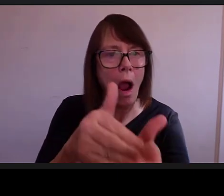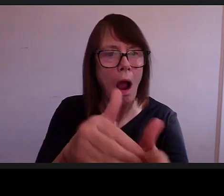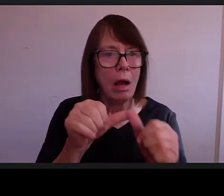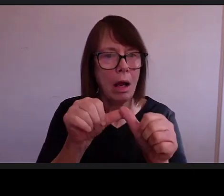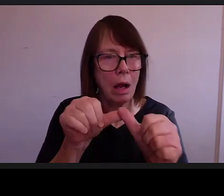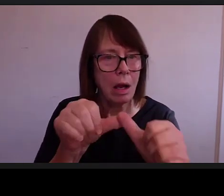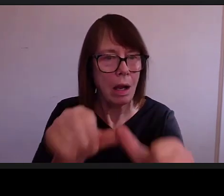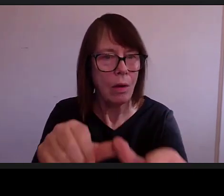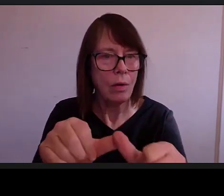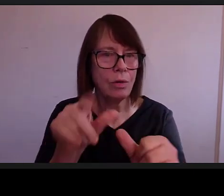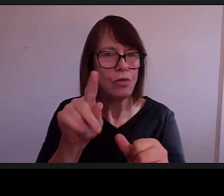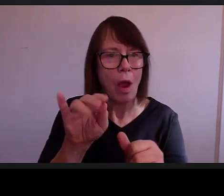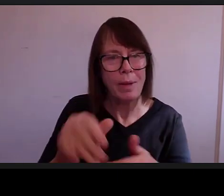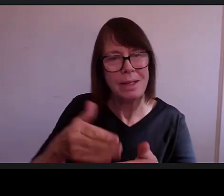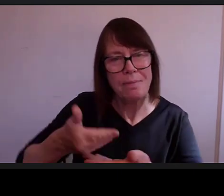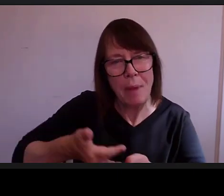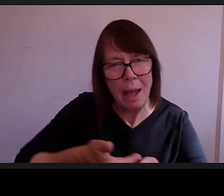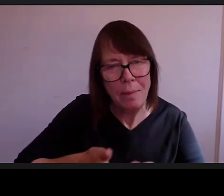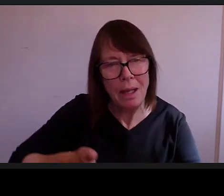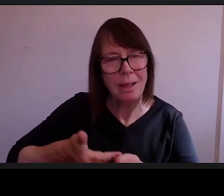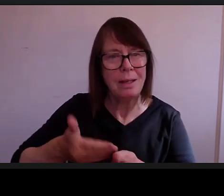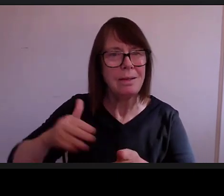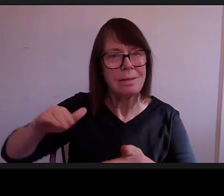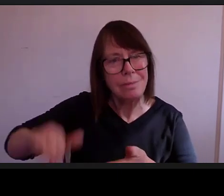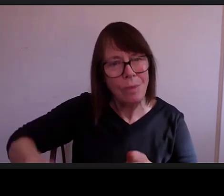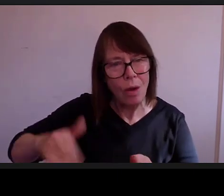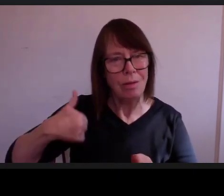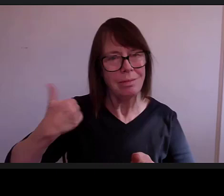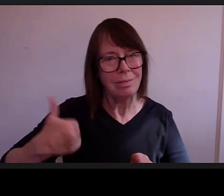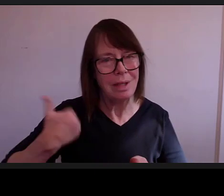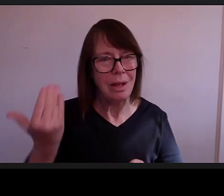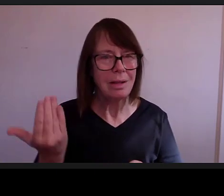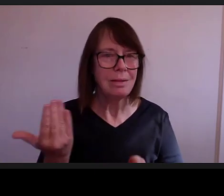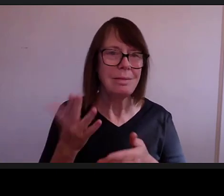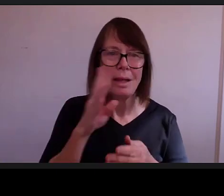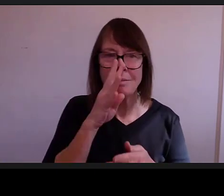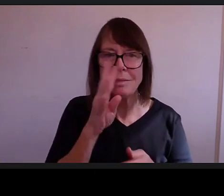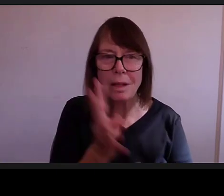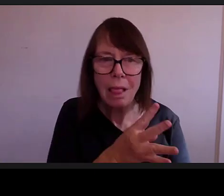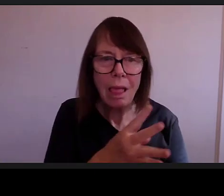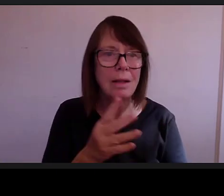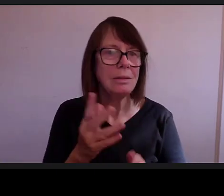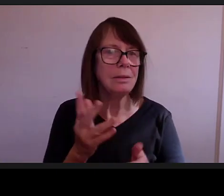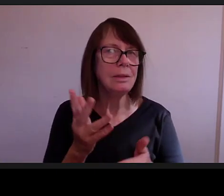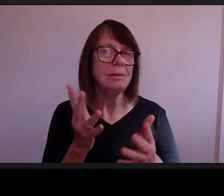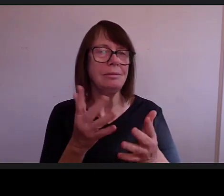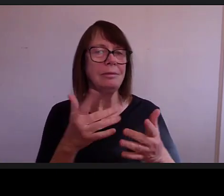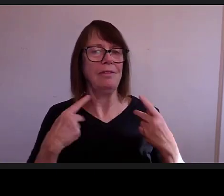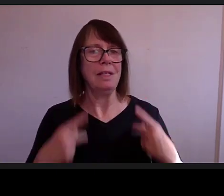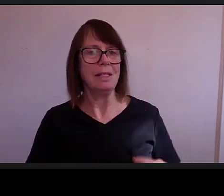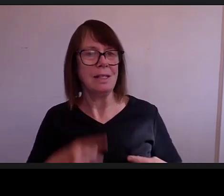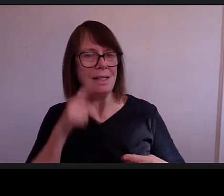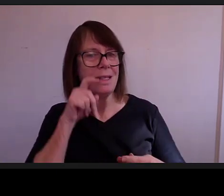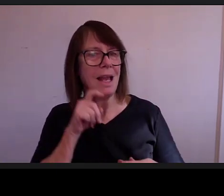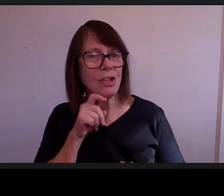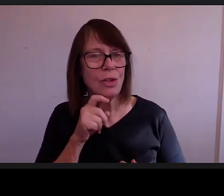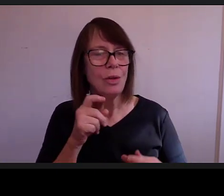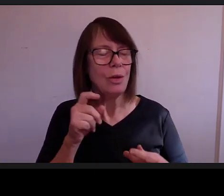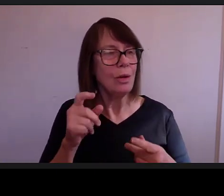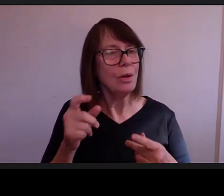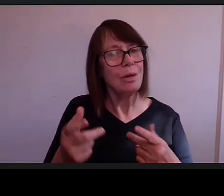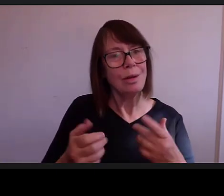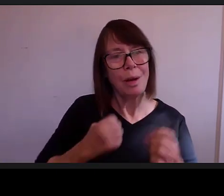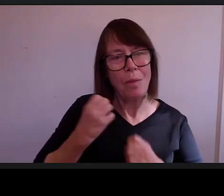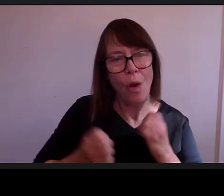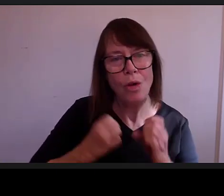as infants, children, and youth, such as neglect, abandonment, physical, sexual, or emotional abuse